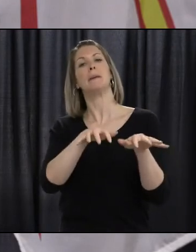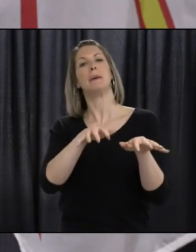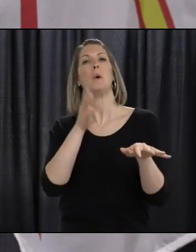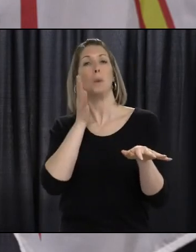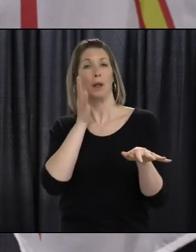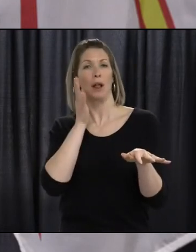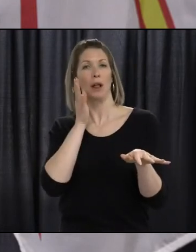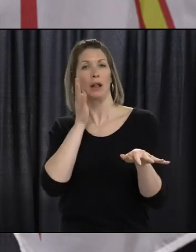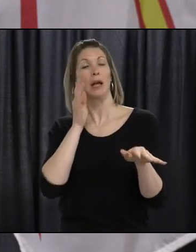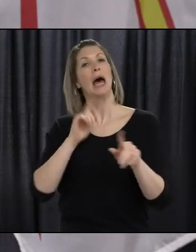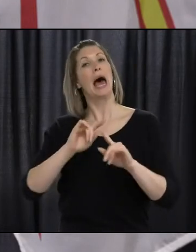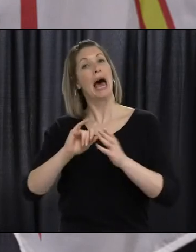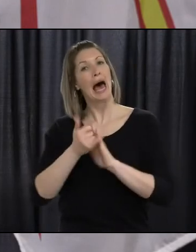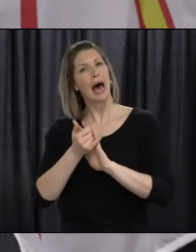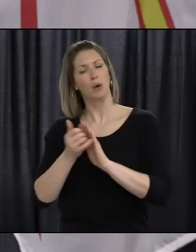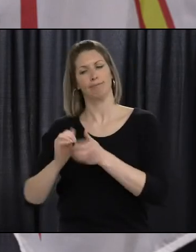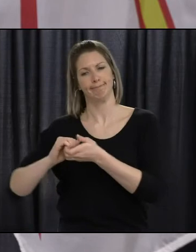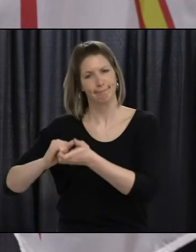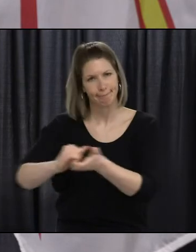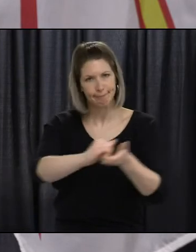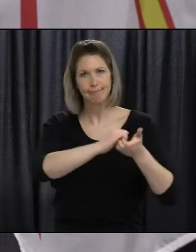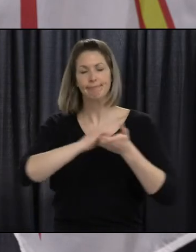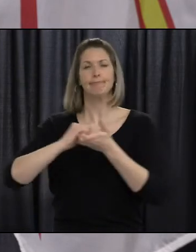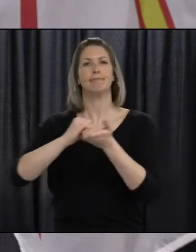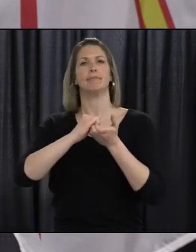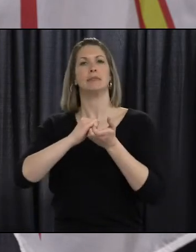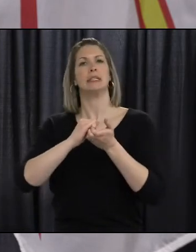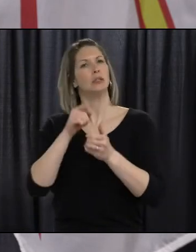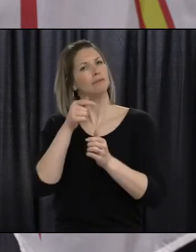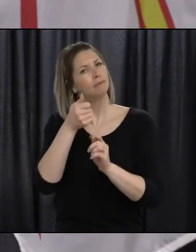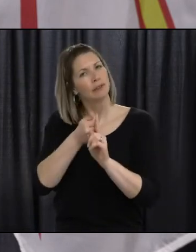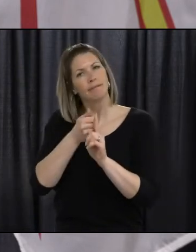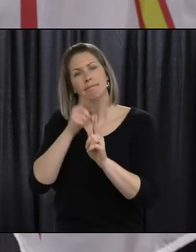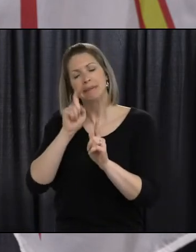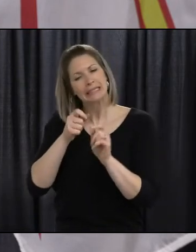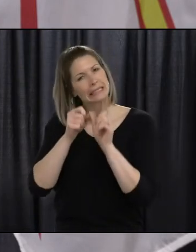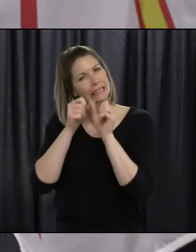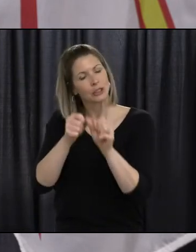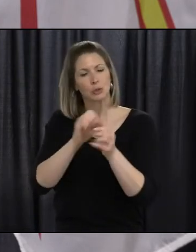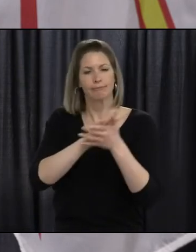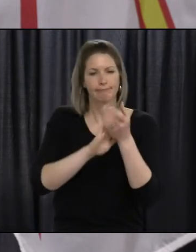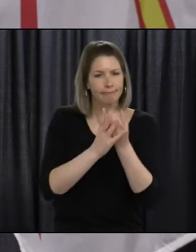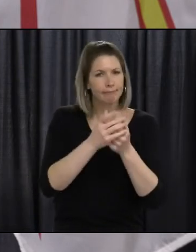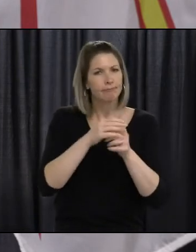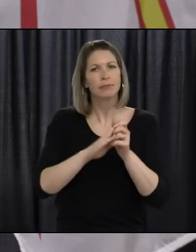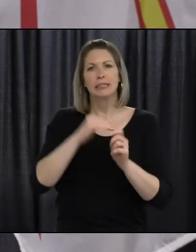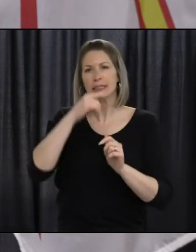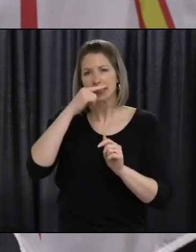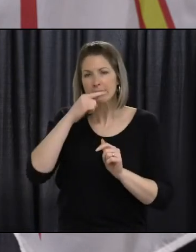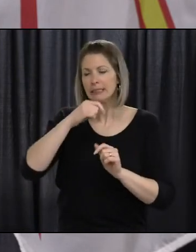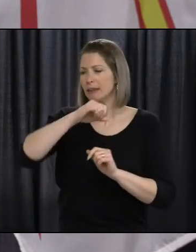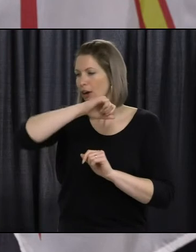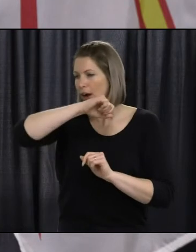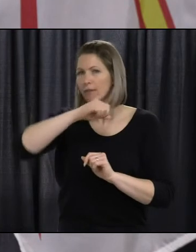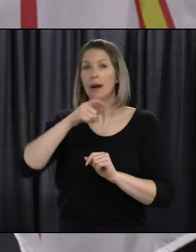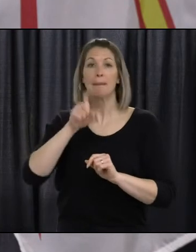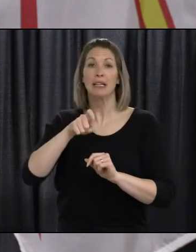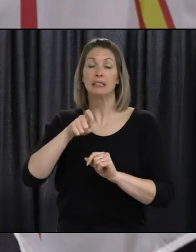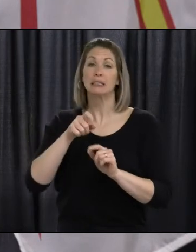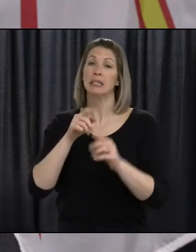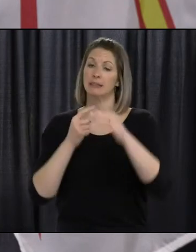together. Please continue to do your part. Wash your hands often, cover your coughs and sneezes, stay in your